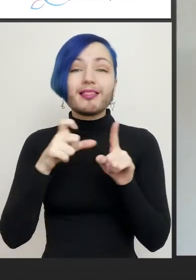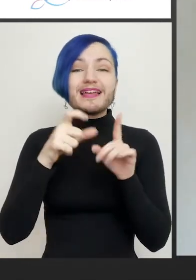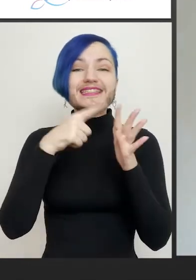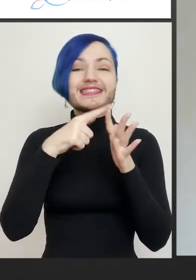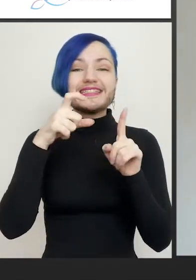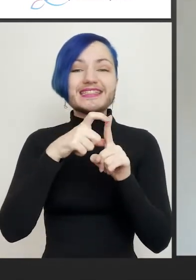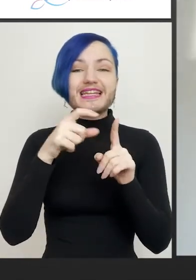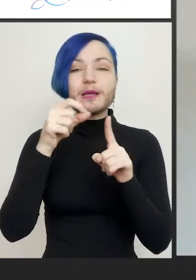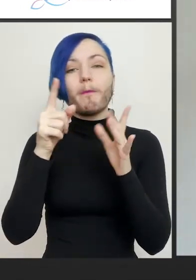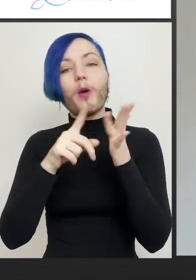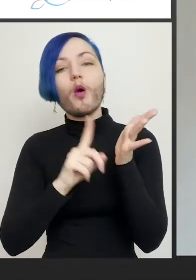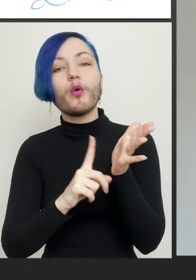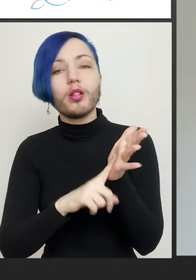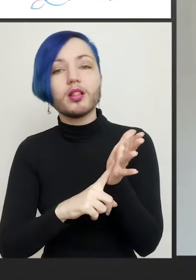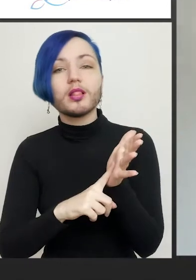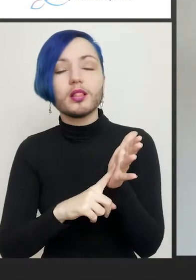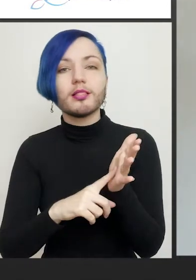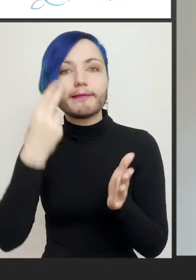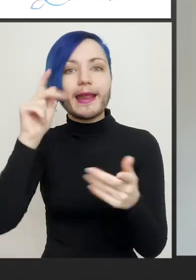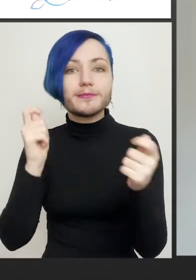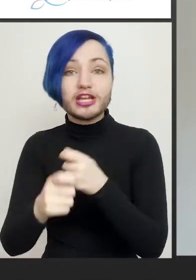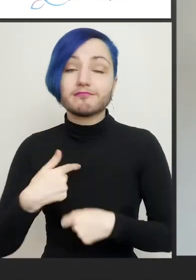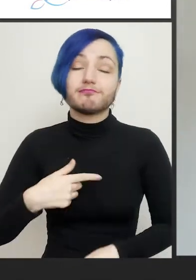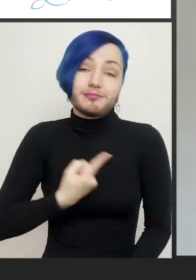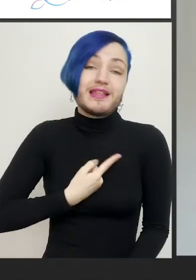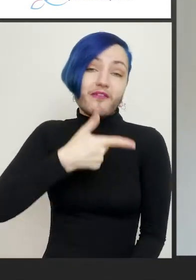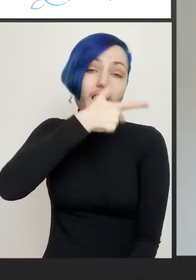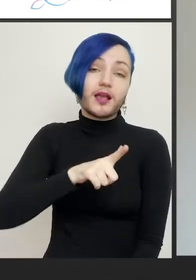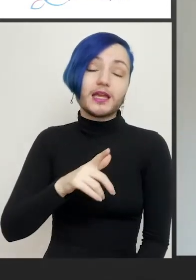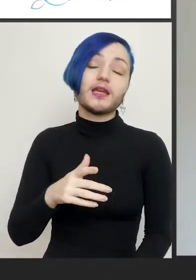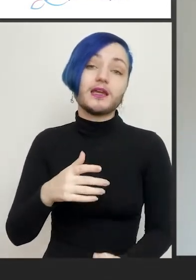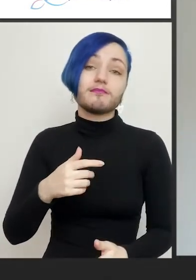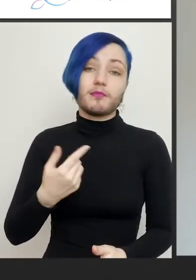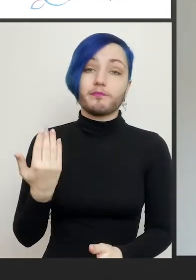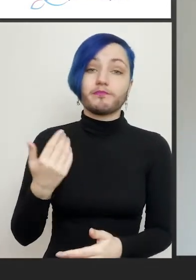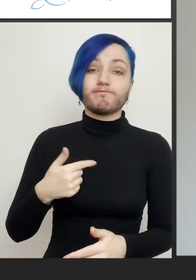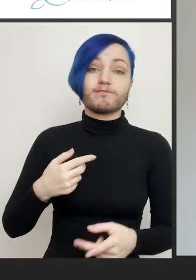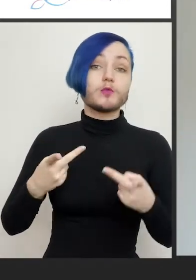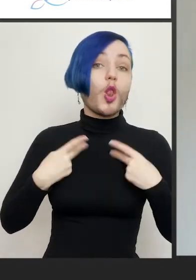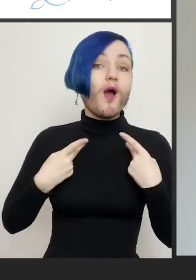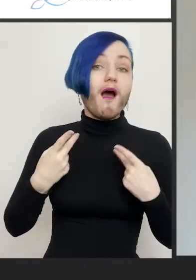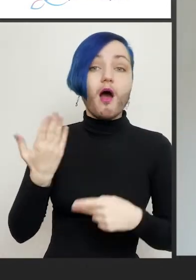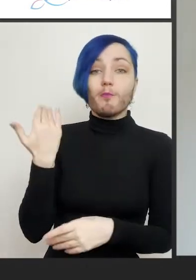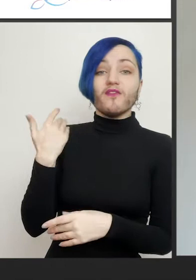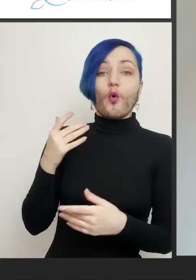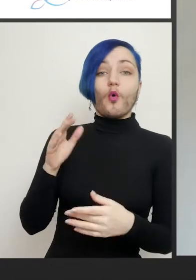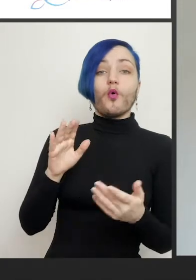poll. I'm lucky that I was a lawyer before I transitioned and before I moved into the third